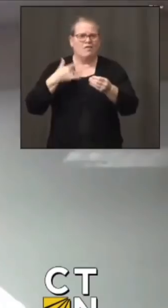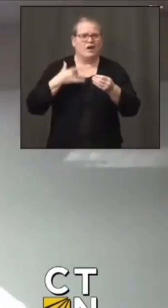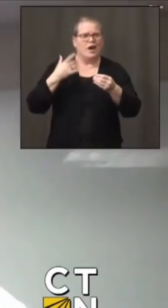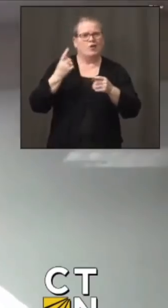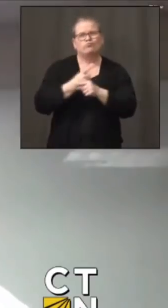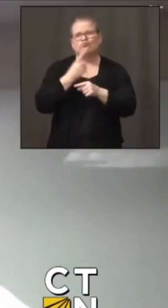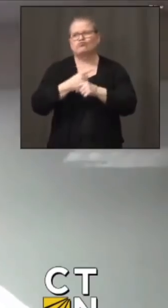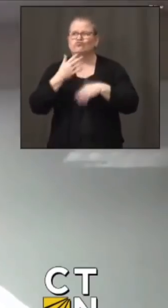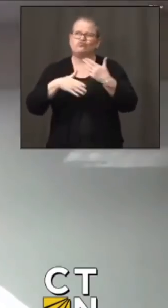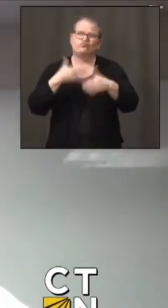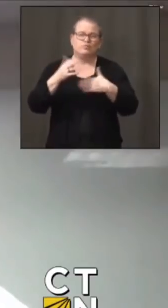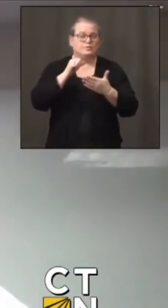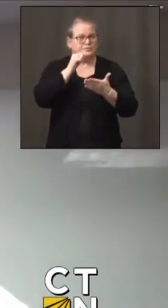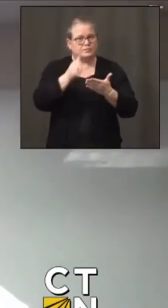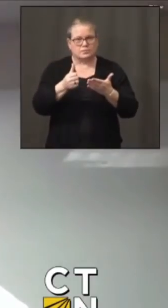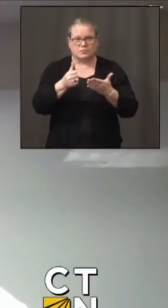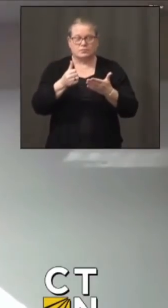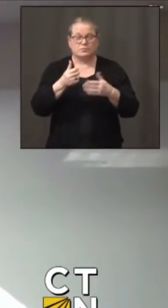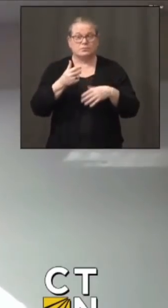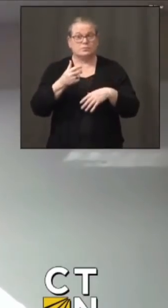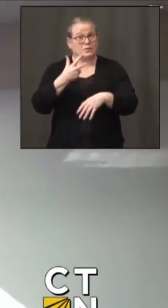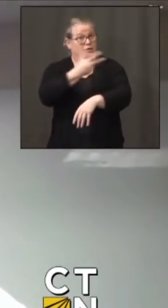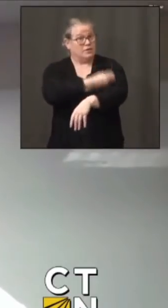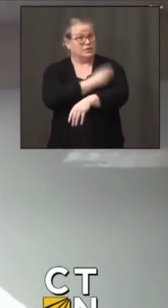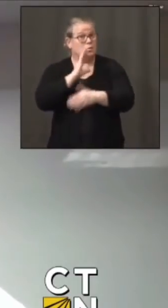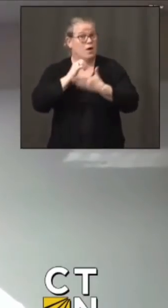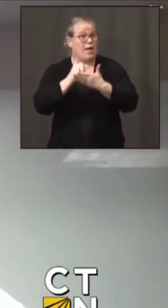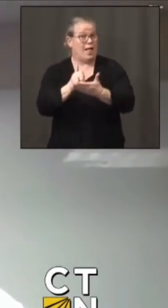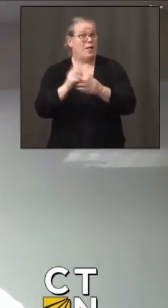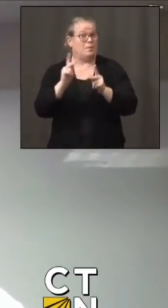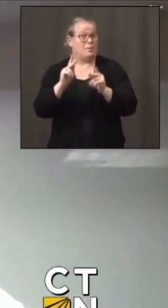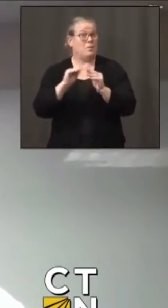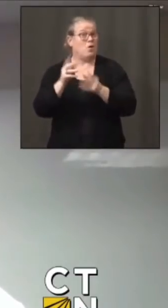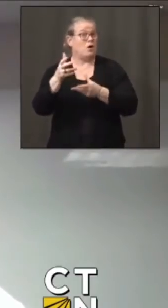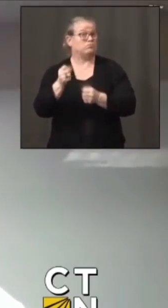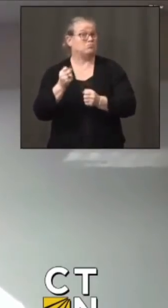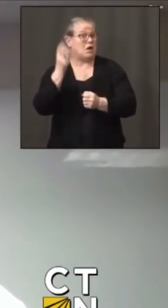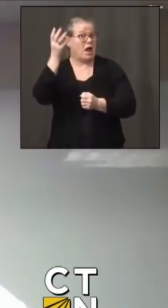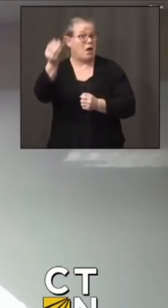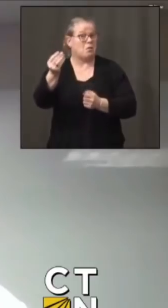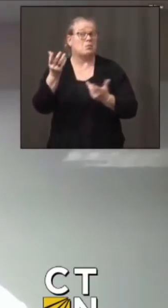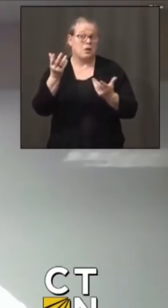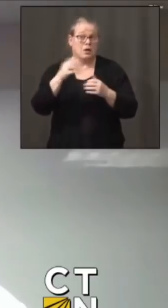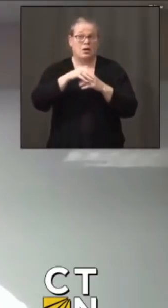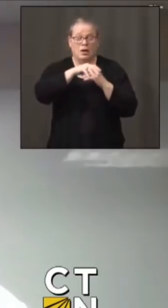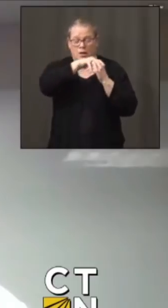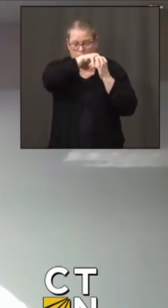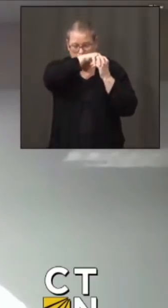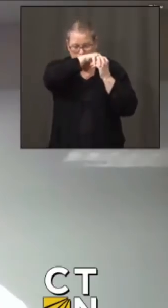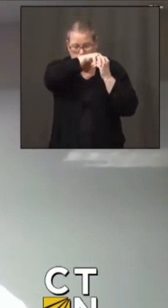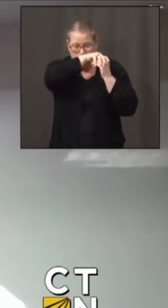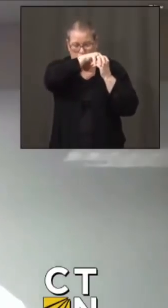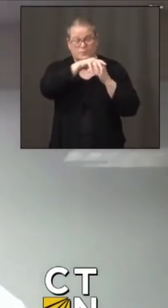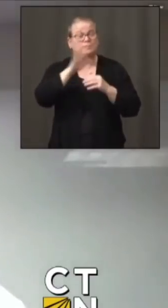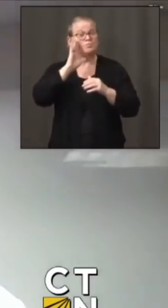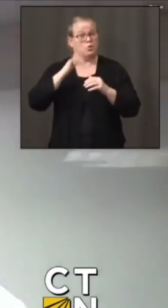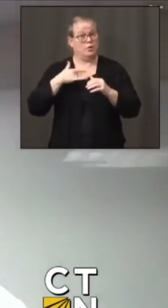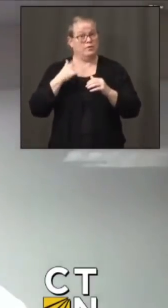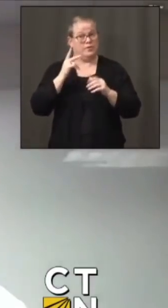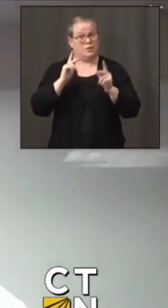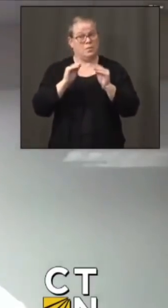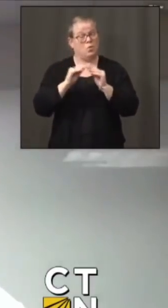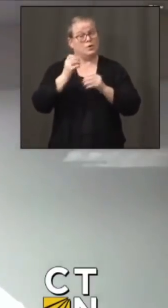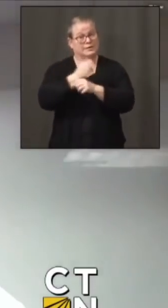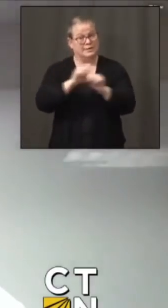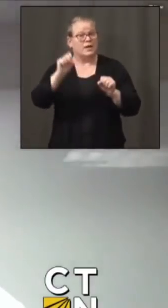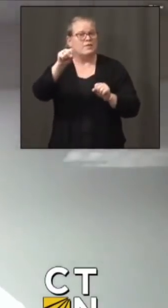vaccine. Will it contribute to ensuring the healthcare system is safer? I think it will have an impact, but the providers within the